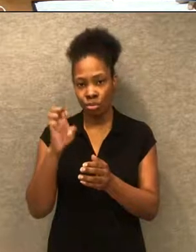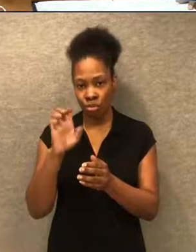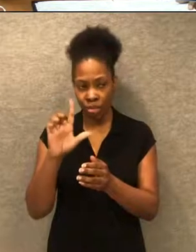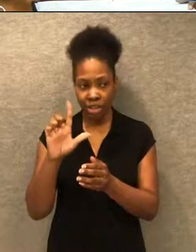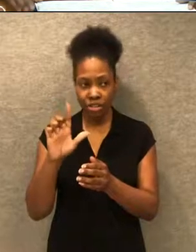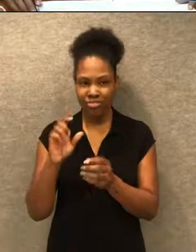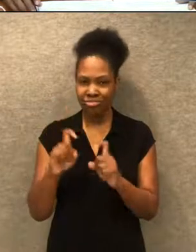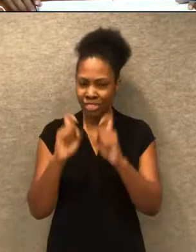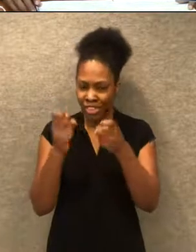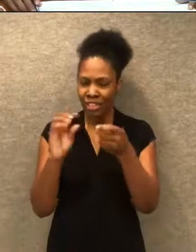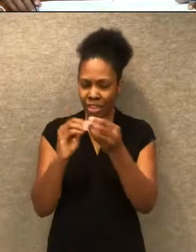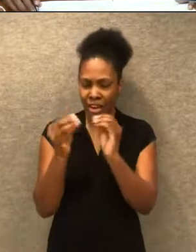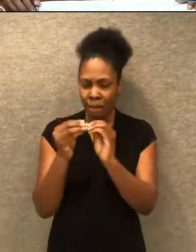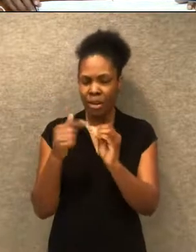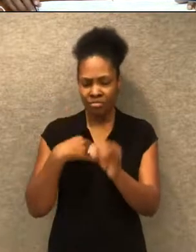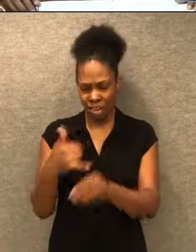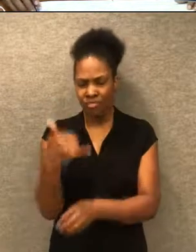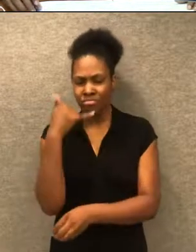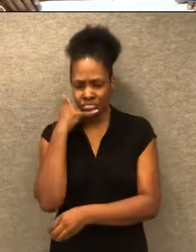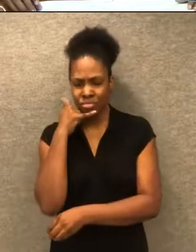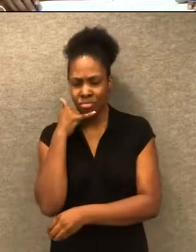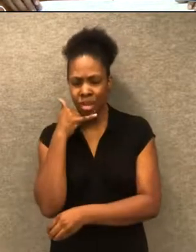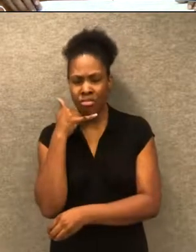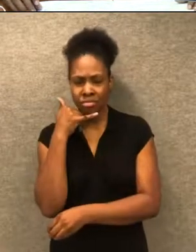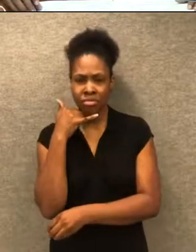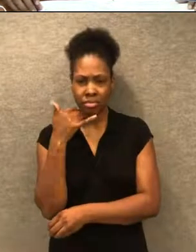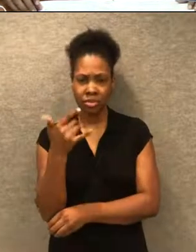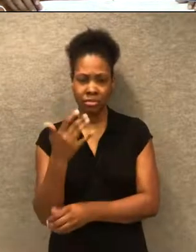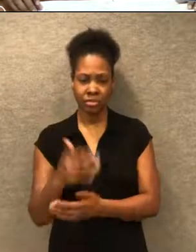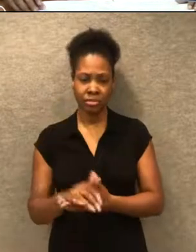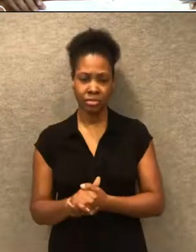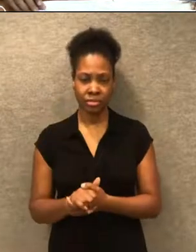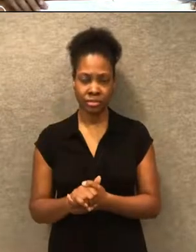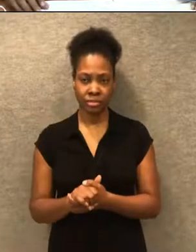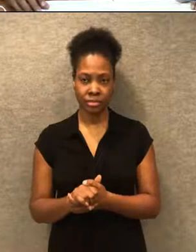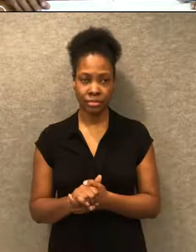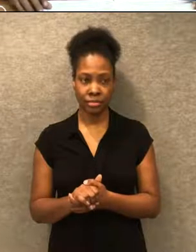personally. Me back. Okay. Yes, I'll do that.